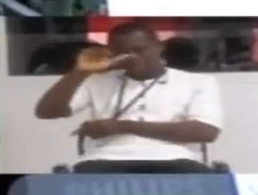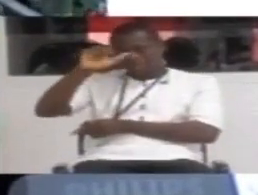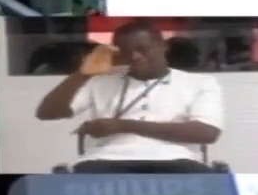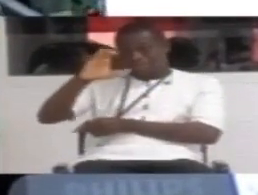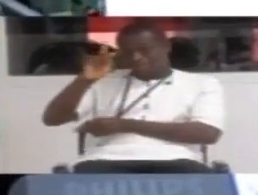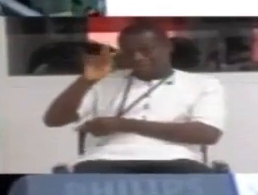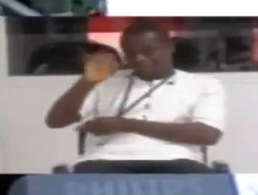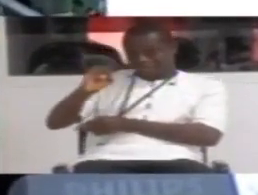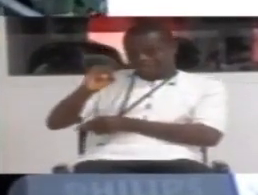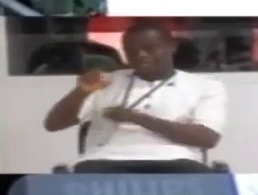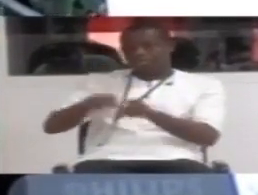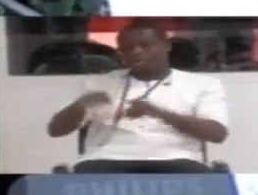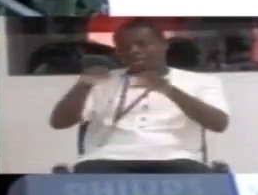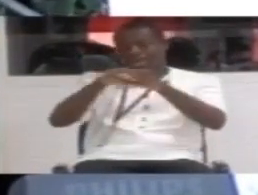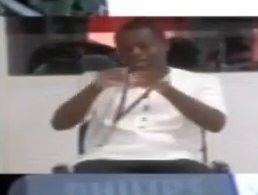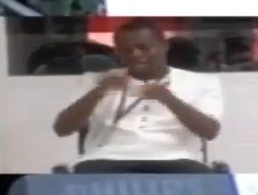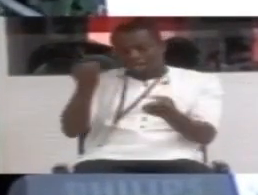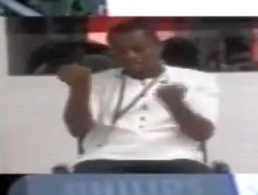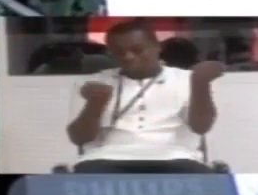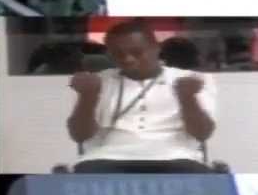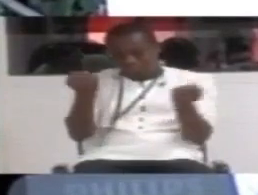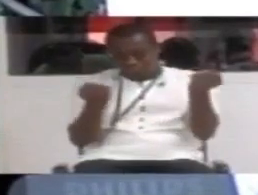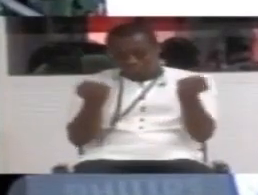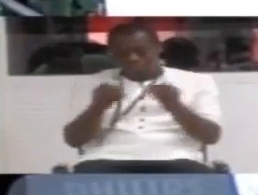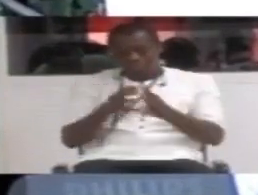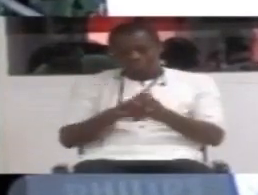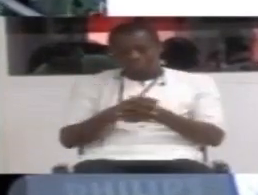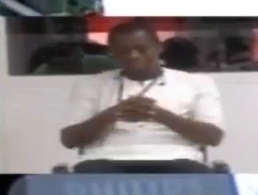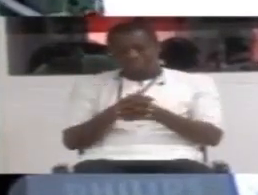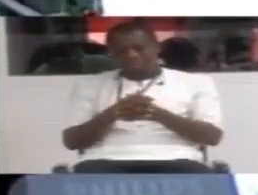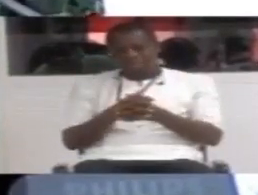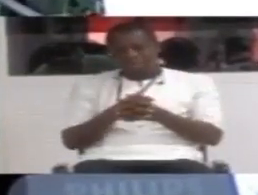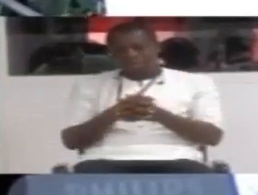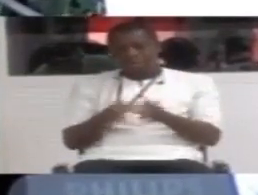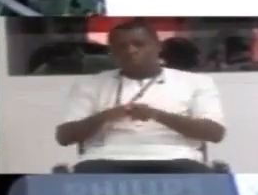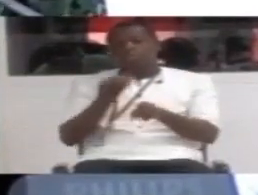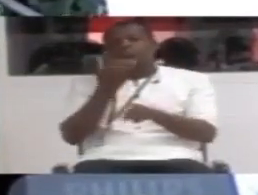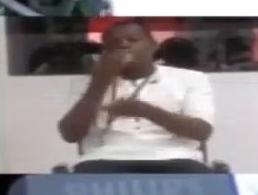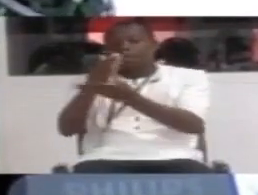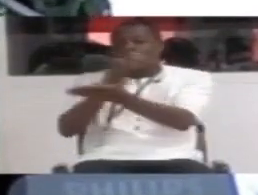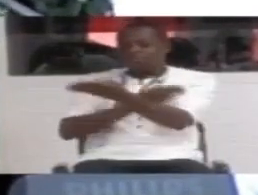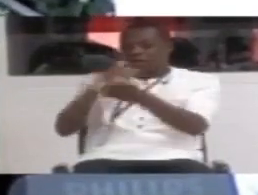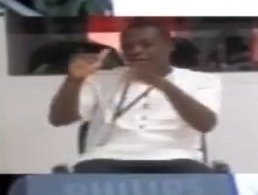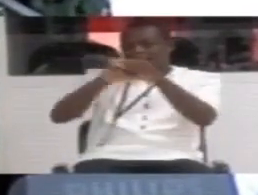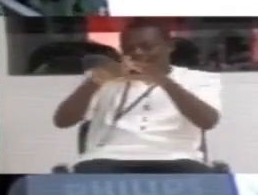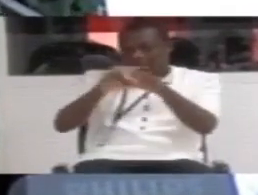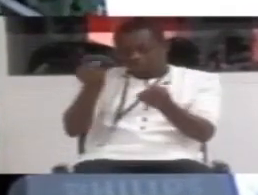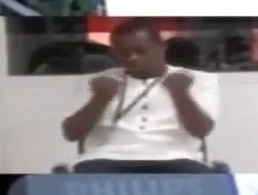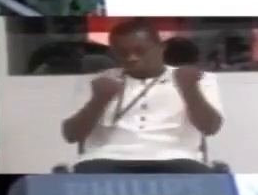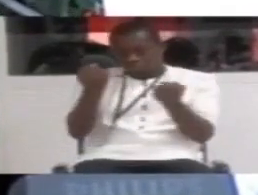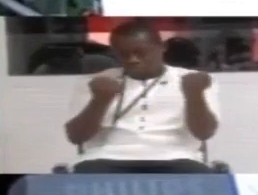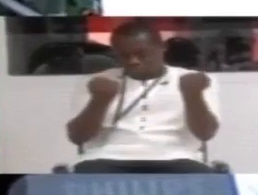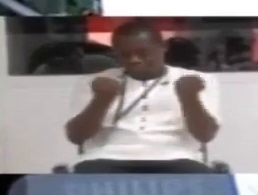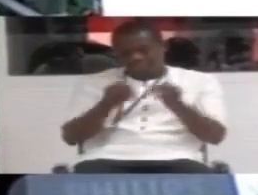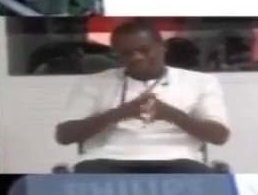Barracks. Ki la duga ci moto yi. That was when I got into the vehicle. Bala ma duga ci moto yi. But before I got into the